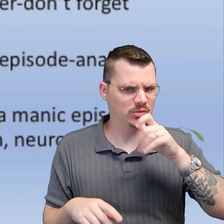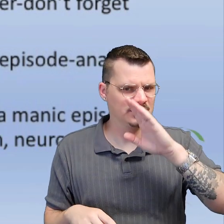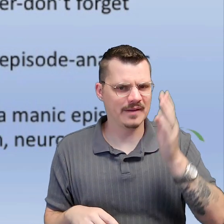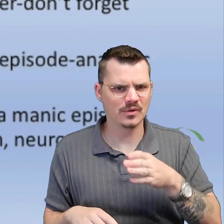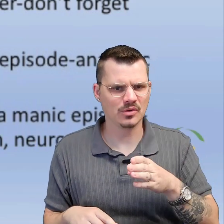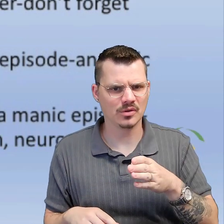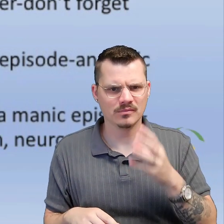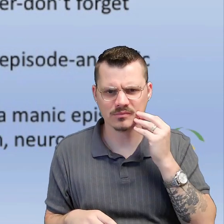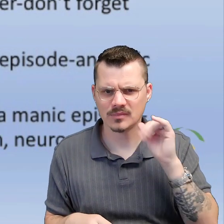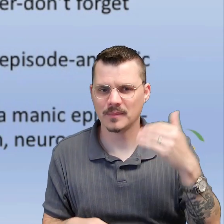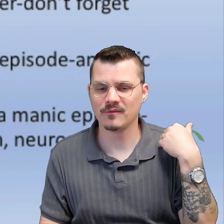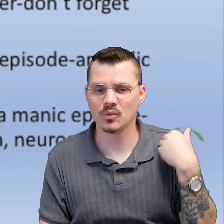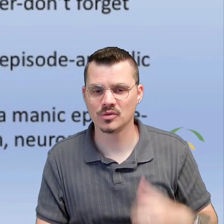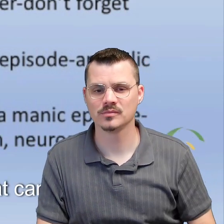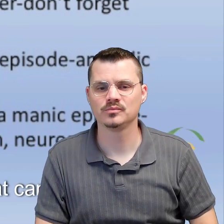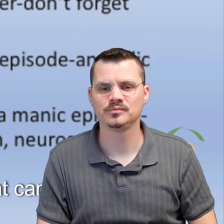that before.